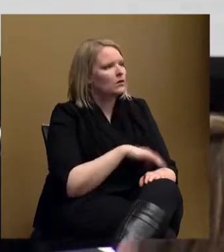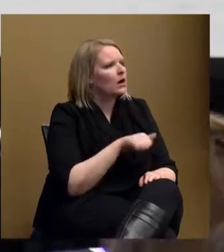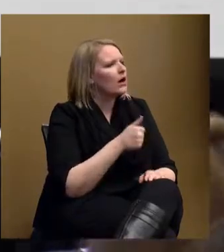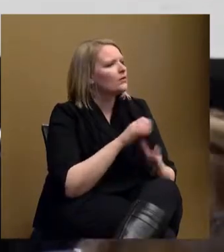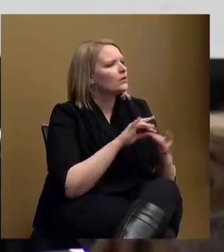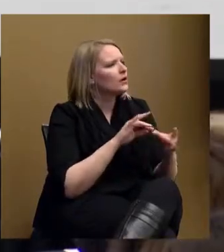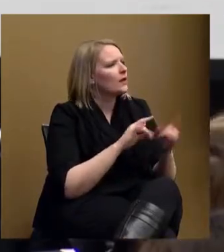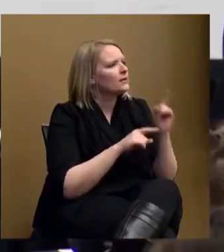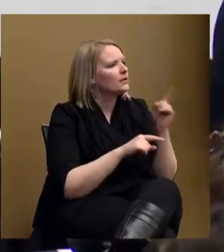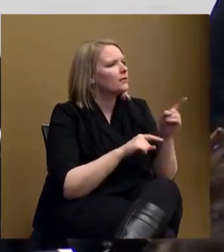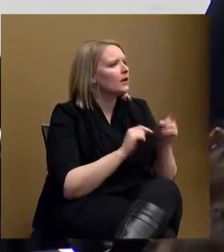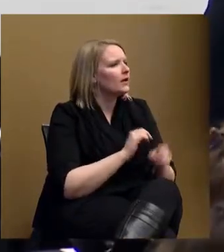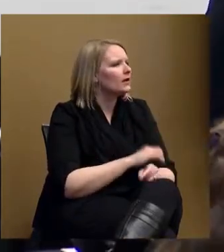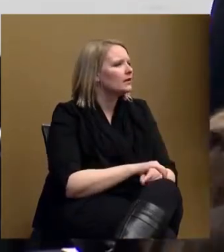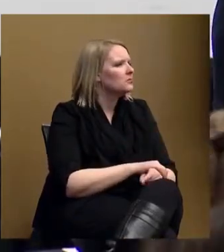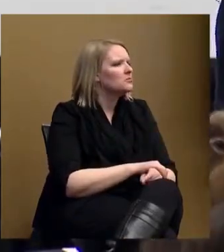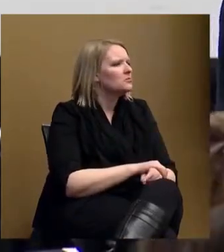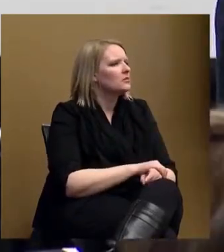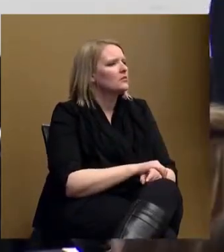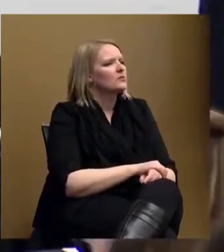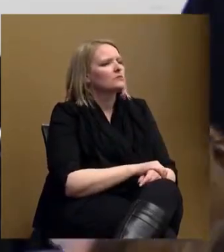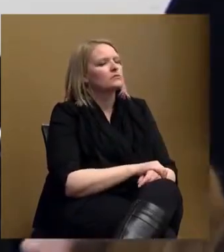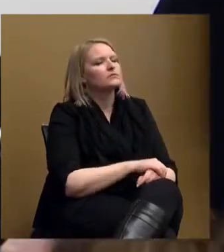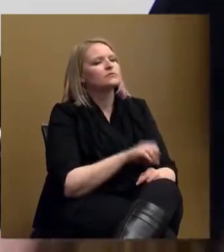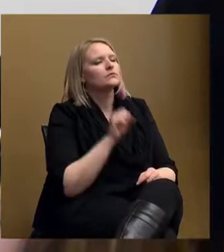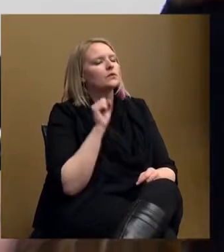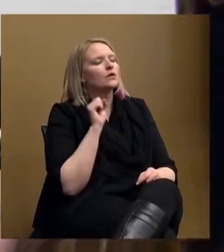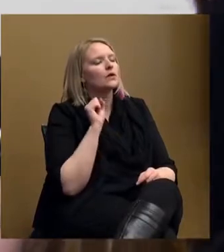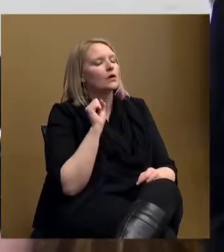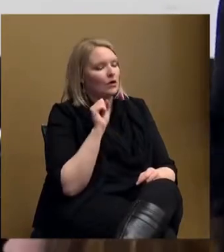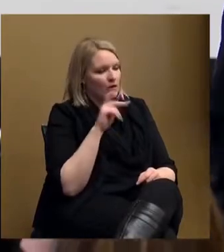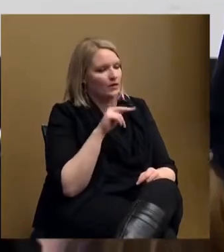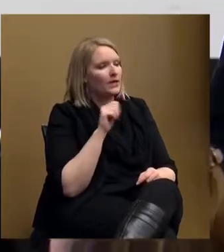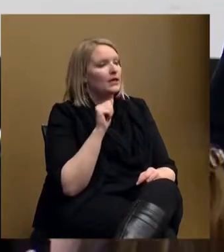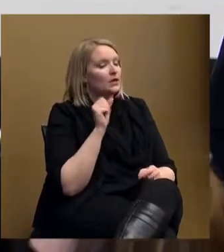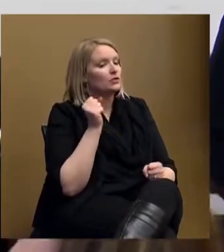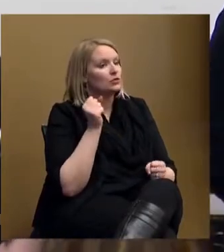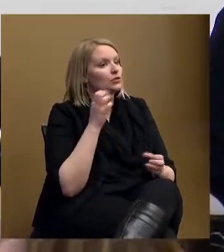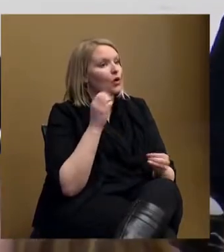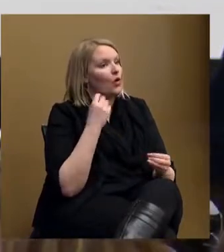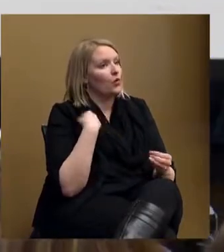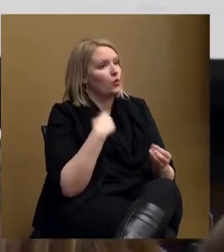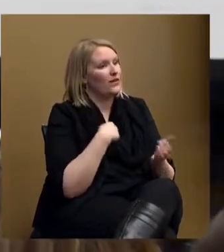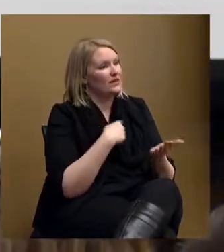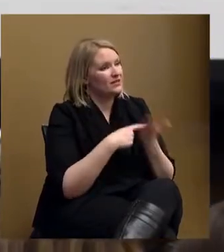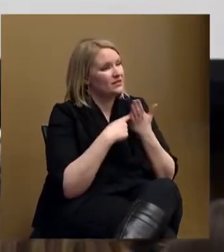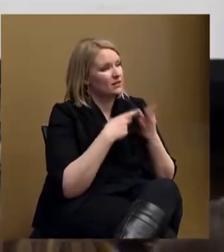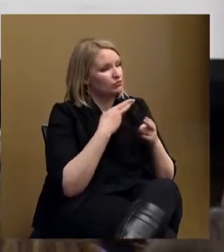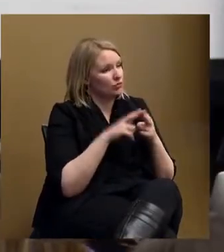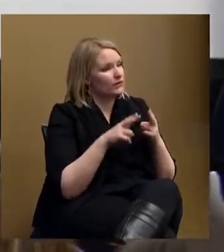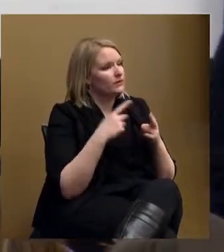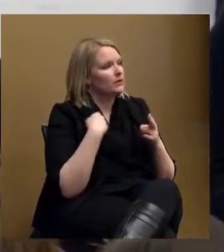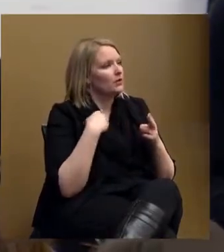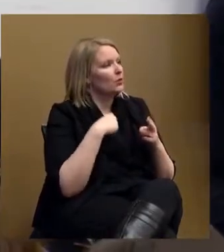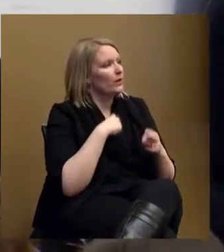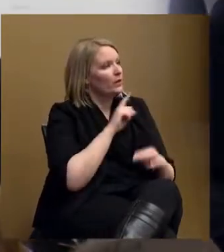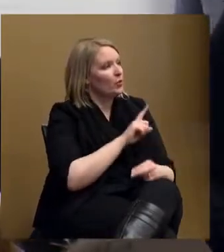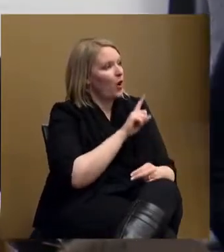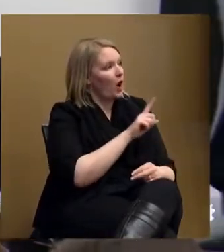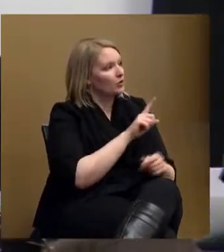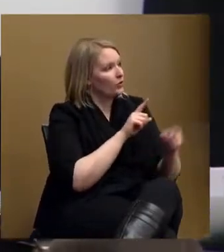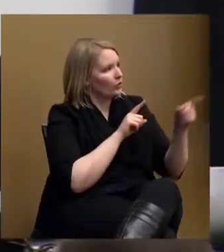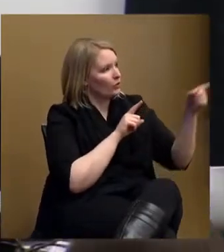comment in the back? No? Okay. So, we talked a little bit as we walked through this one